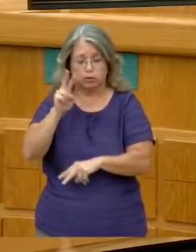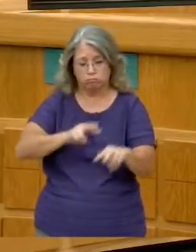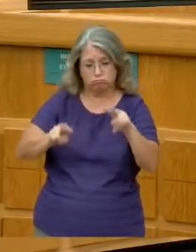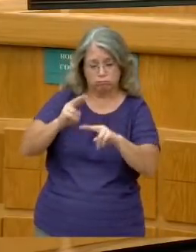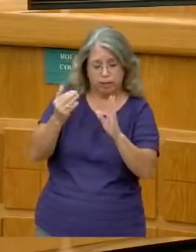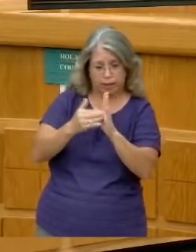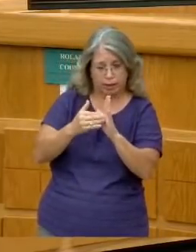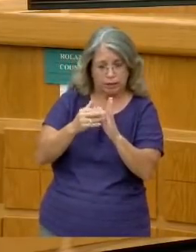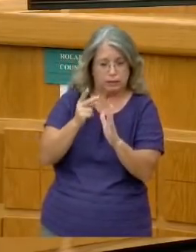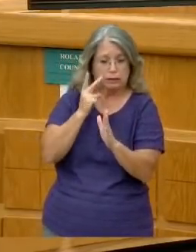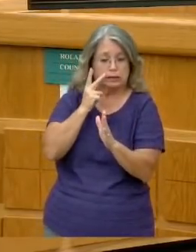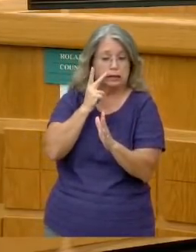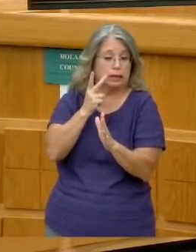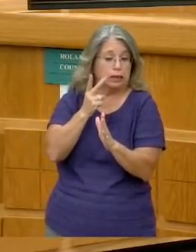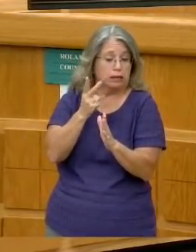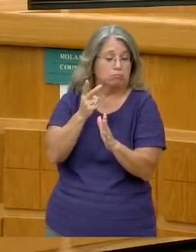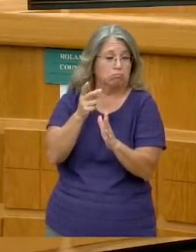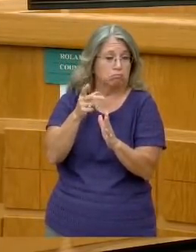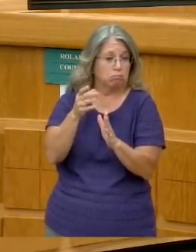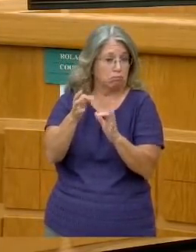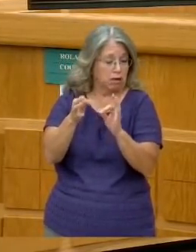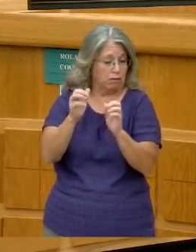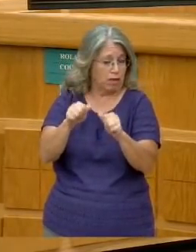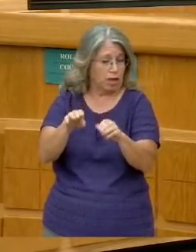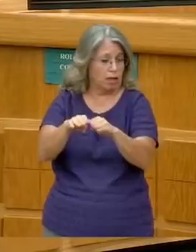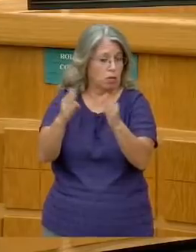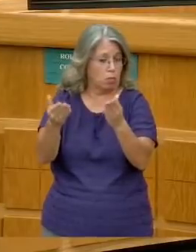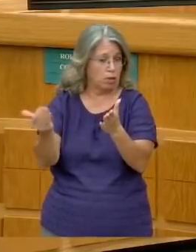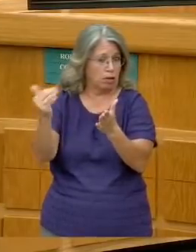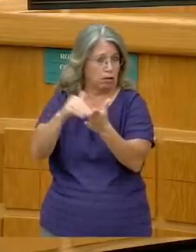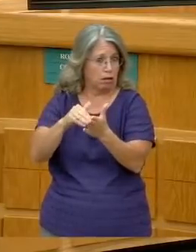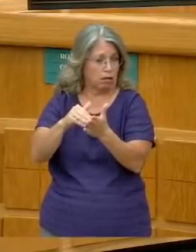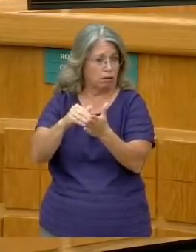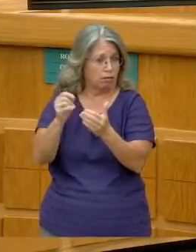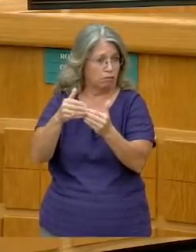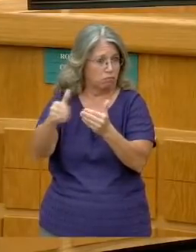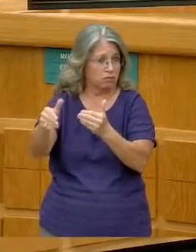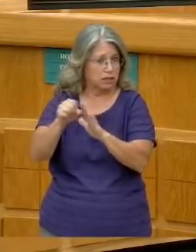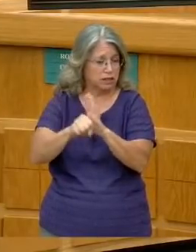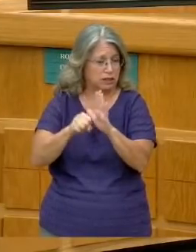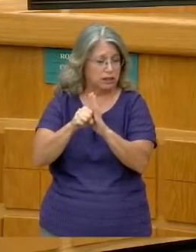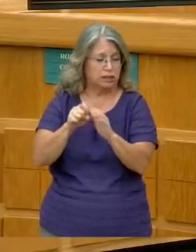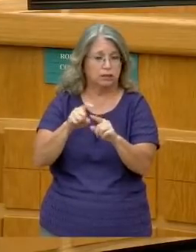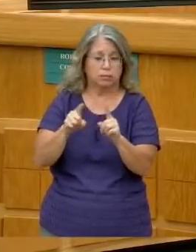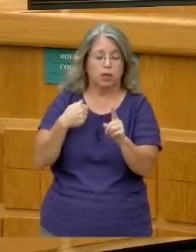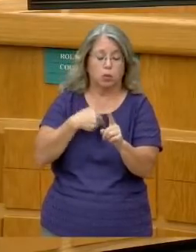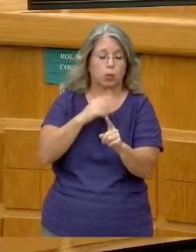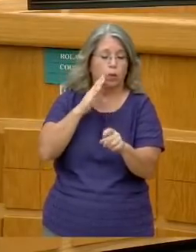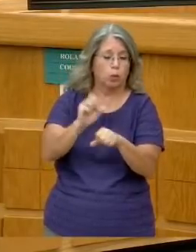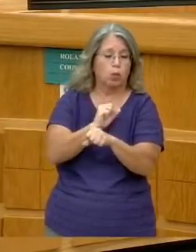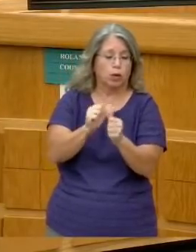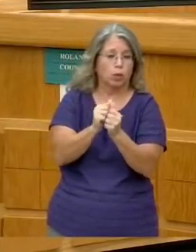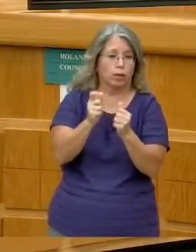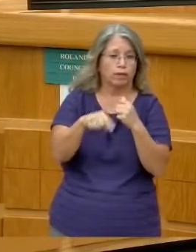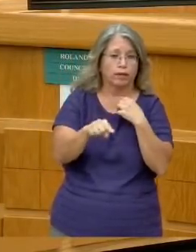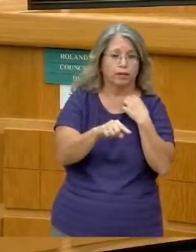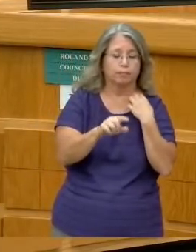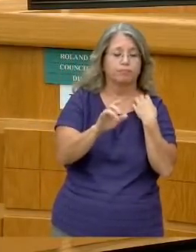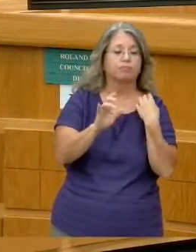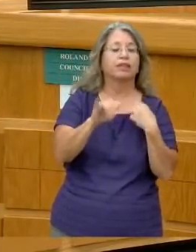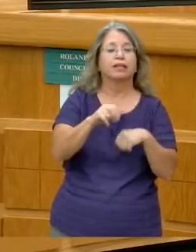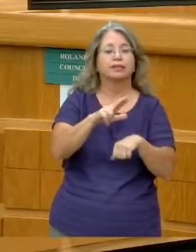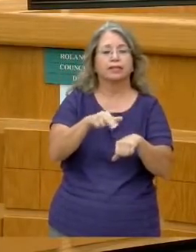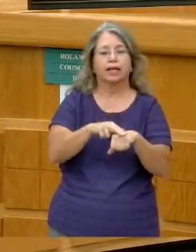they can finish their season. We could close them out for the rest of the season, but we'll see. We'll work with them. So that's the National Little League